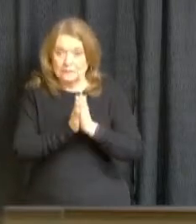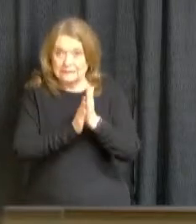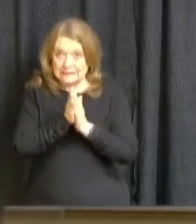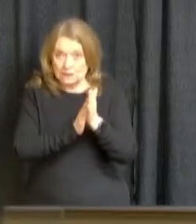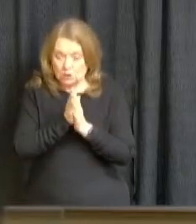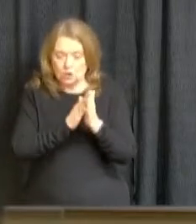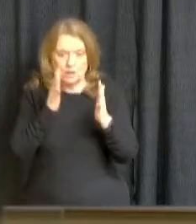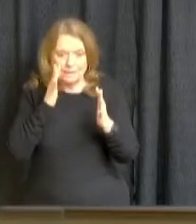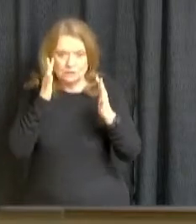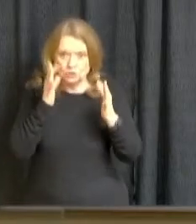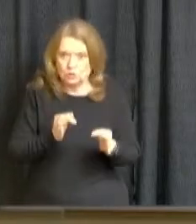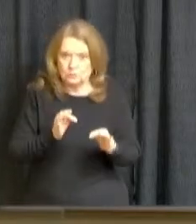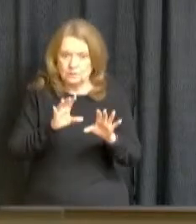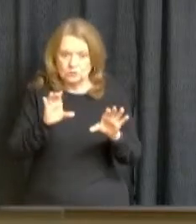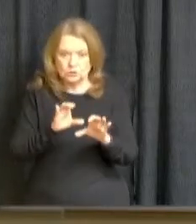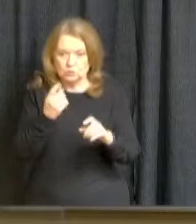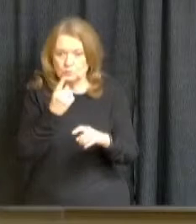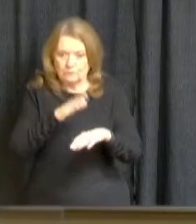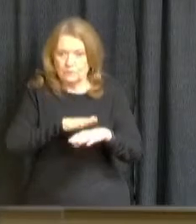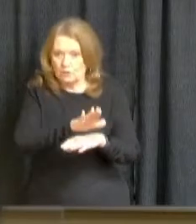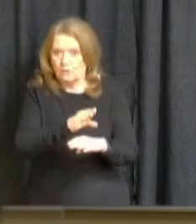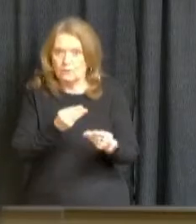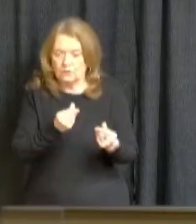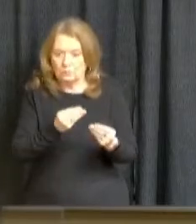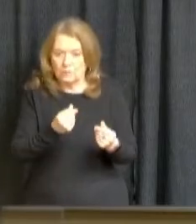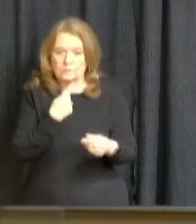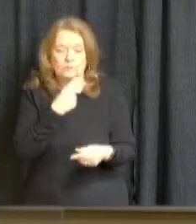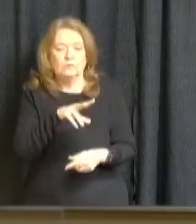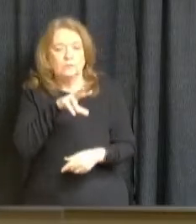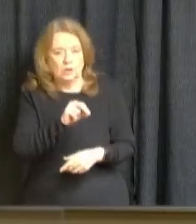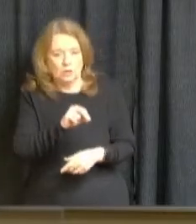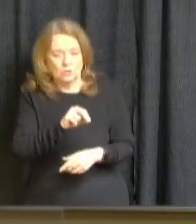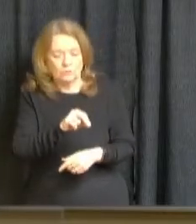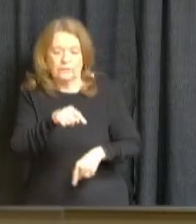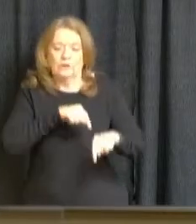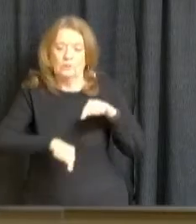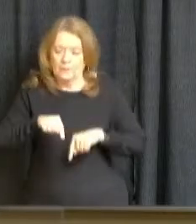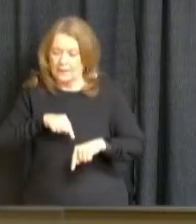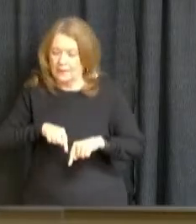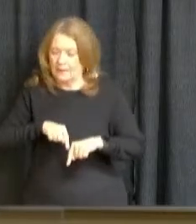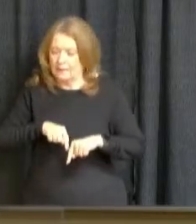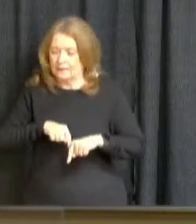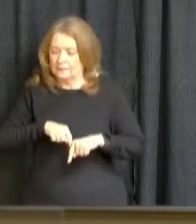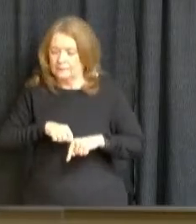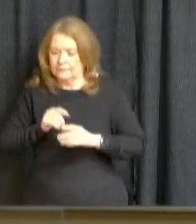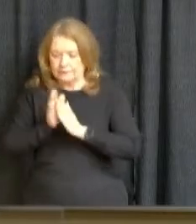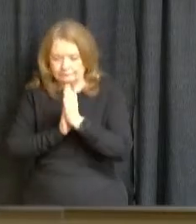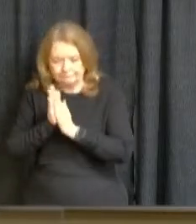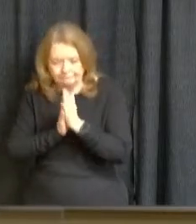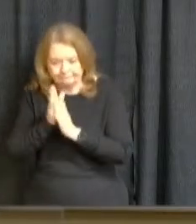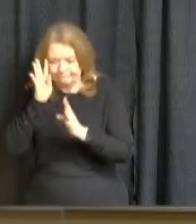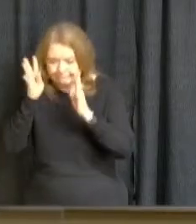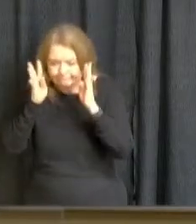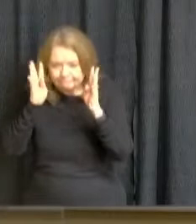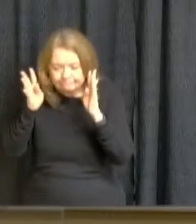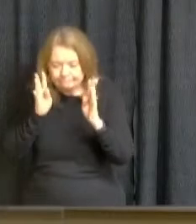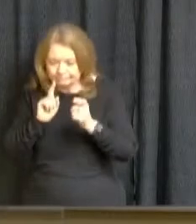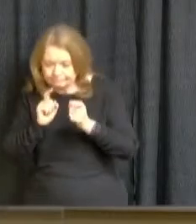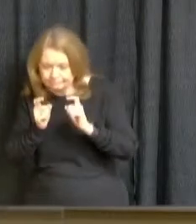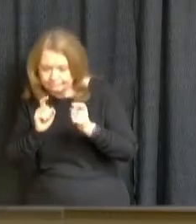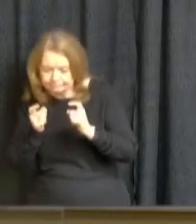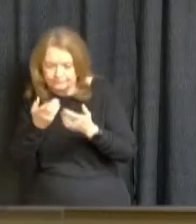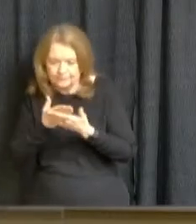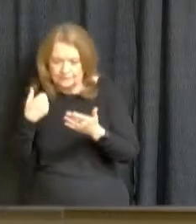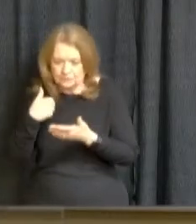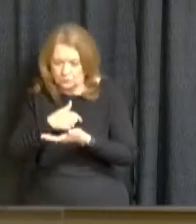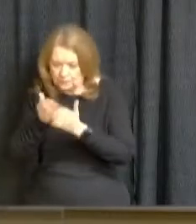and determined to do something on their property. We tell them no, they go back, they get innovative, they adjust the things